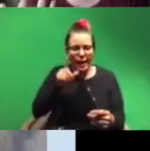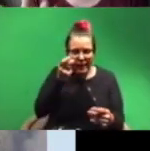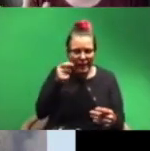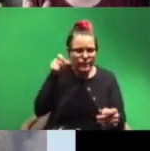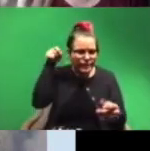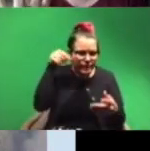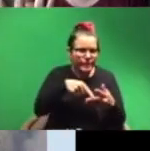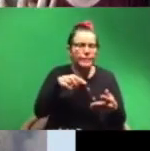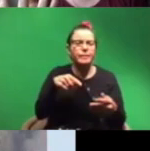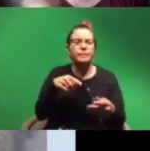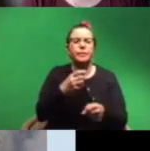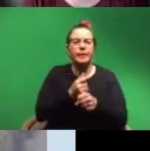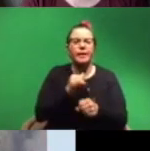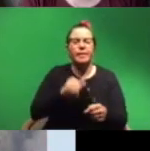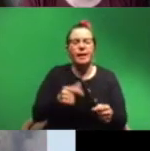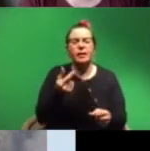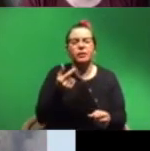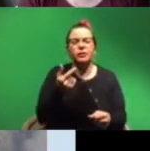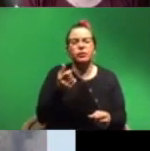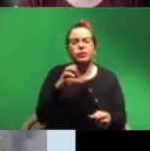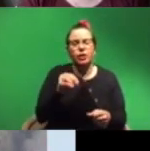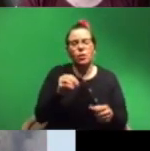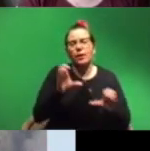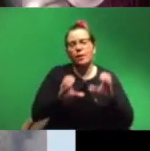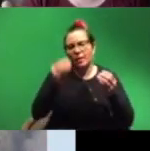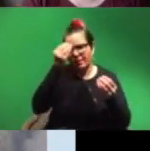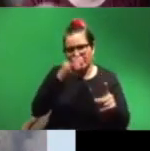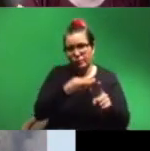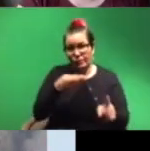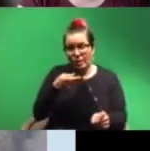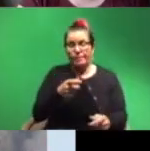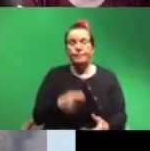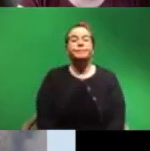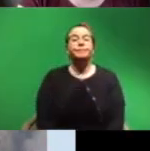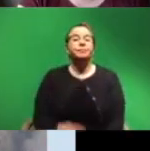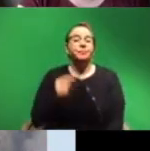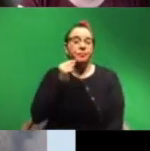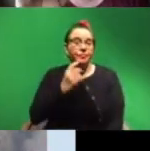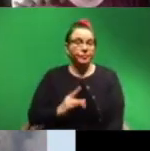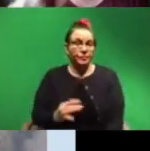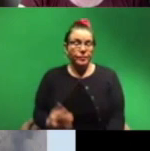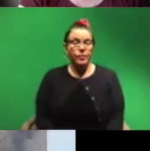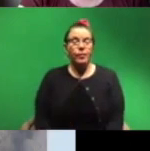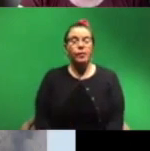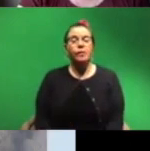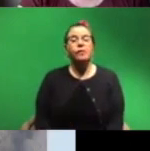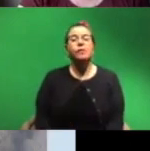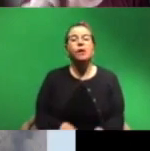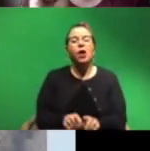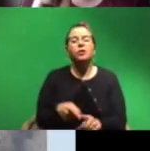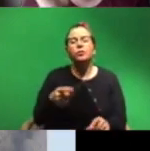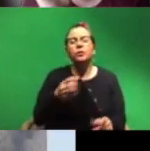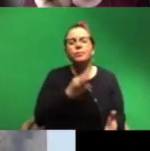that geochemical information out of it. And one of the cool things that I did is, as well as just doing spots, I